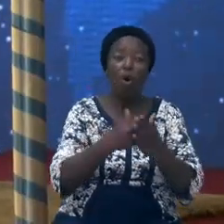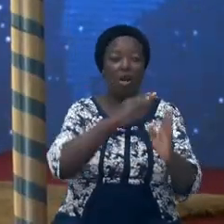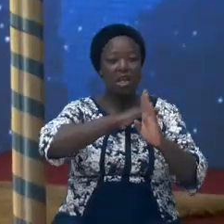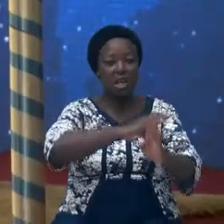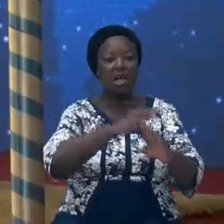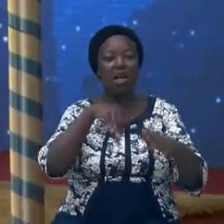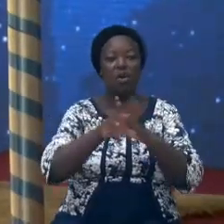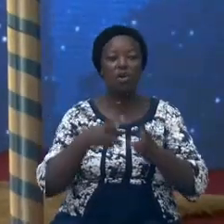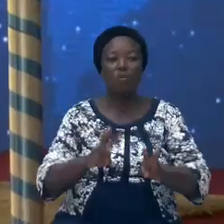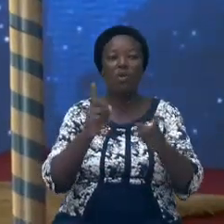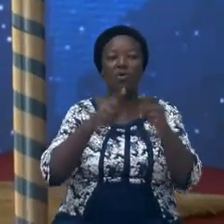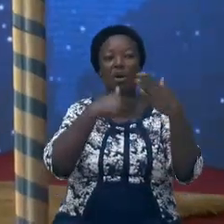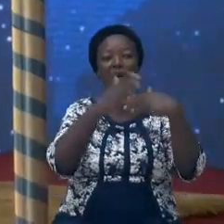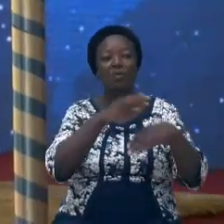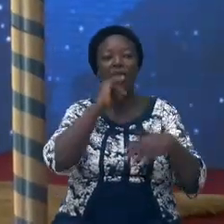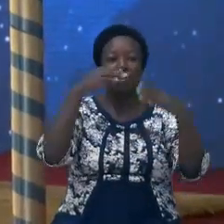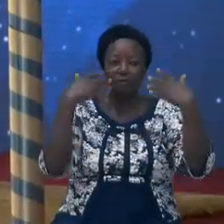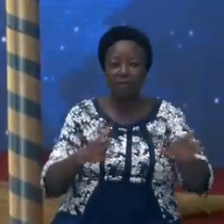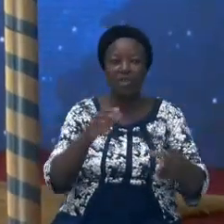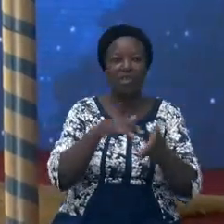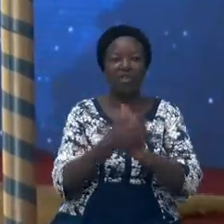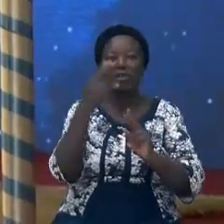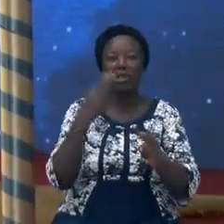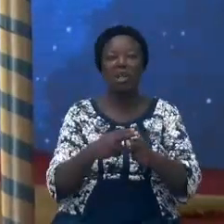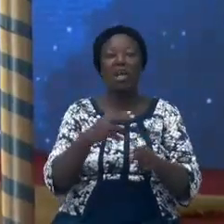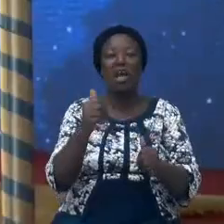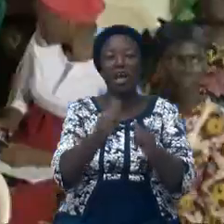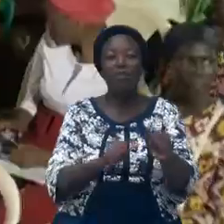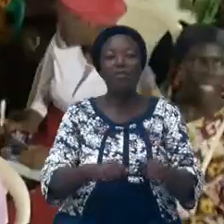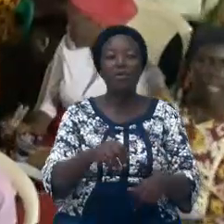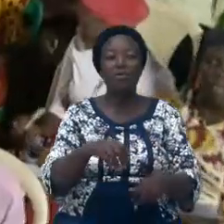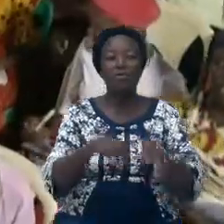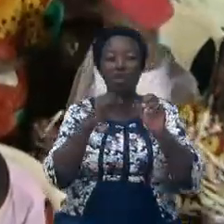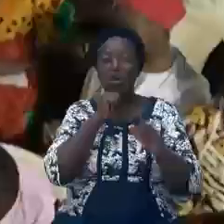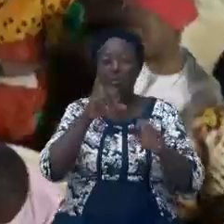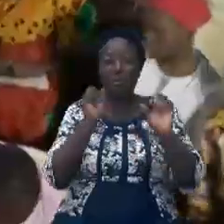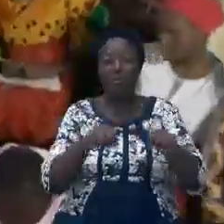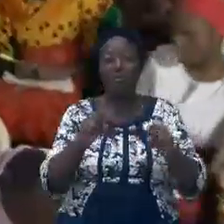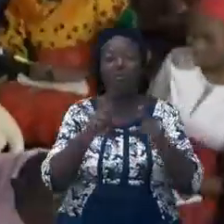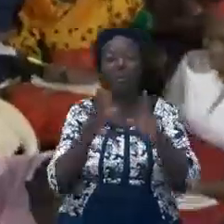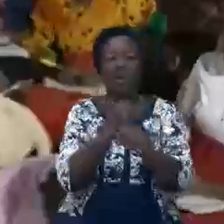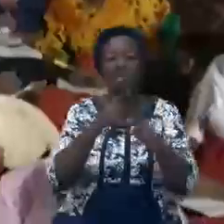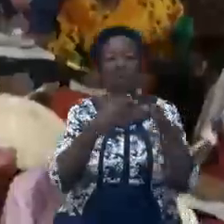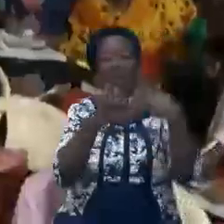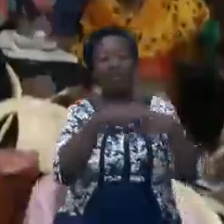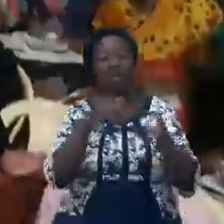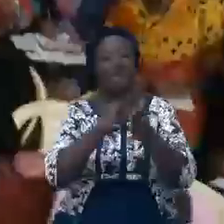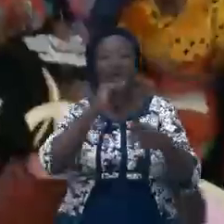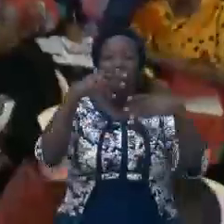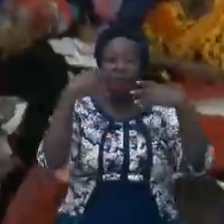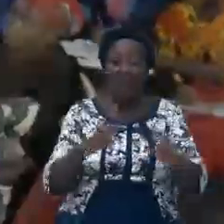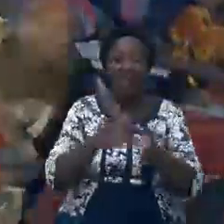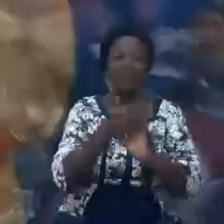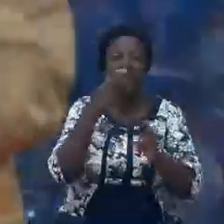is finished. Every hindrance in your way to heaven, finished. Every impossibility of getting to